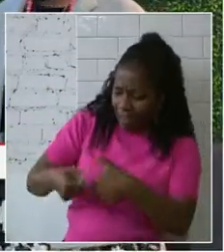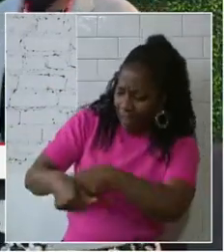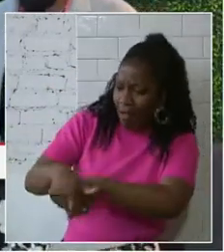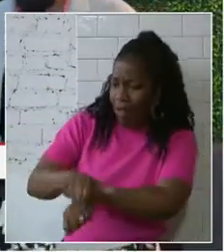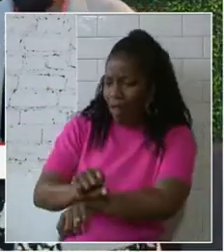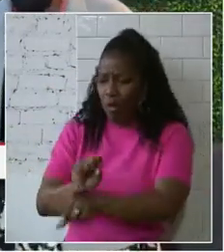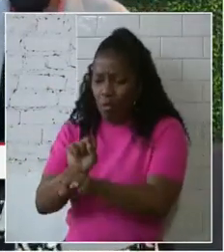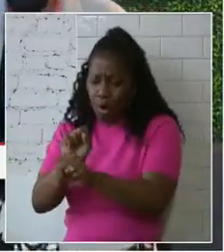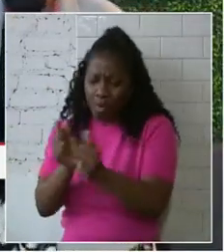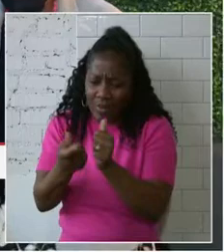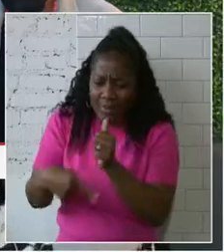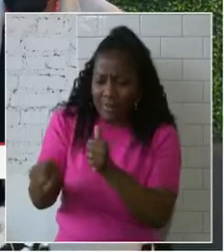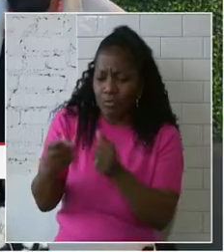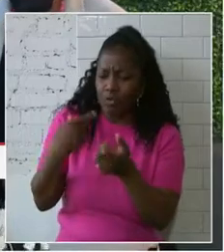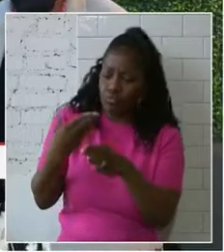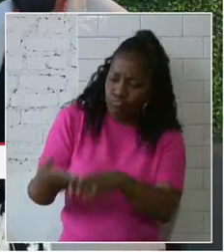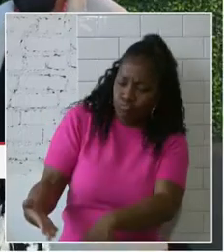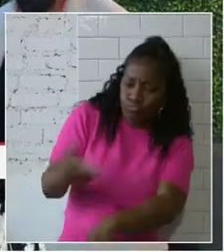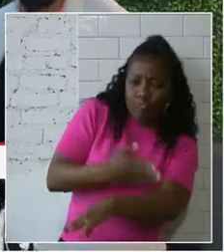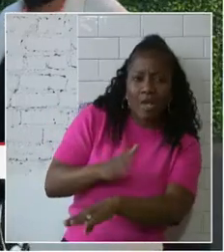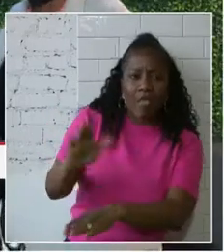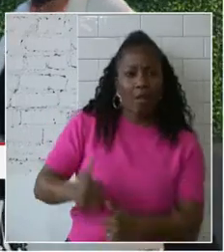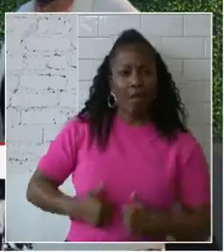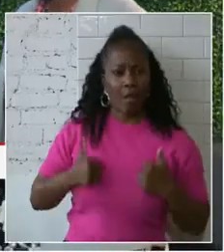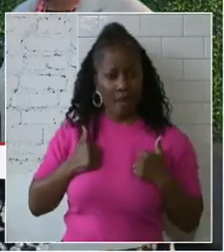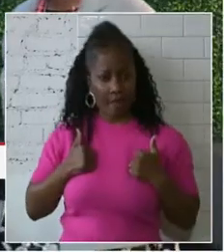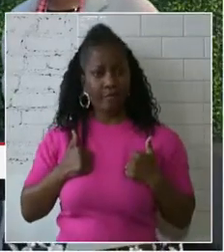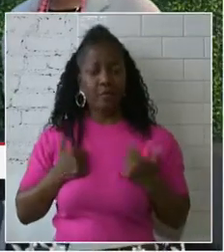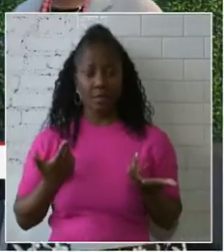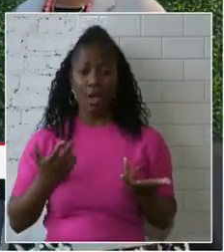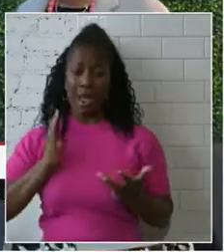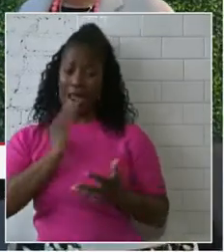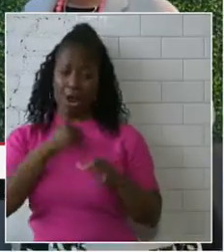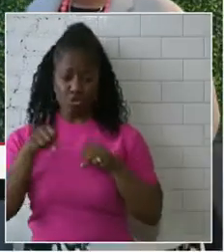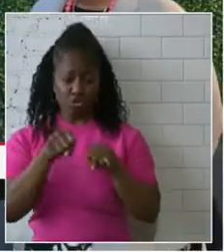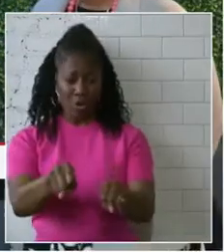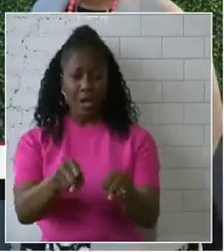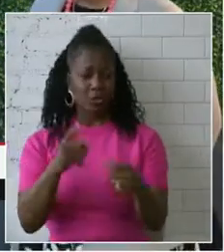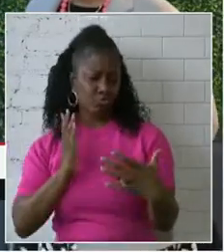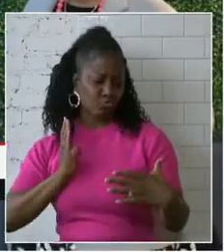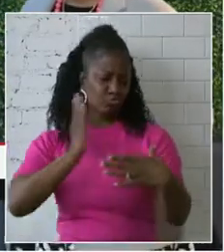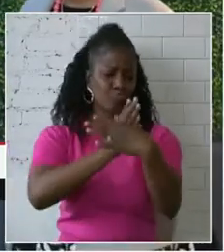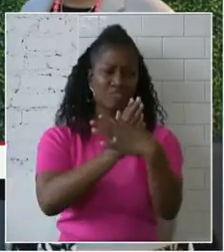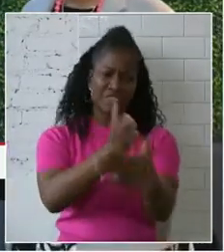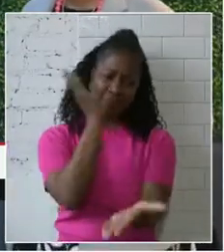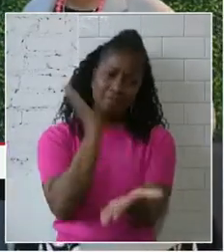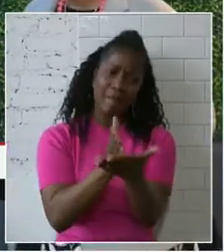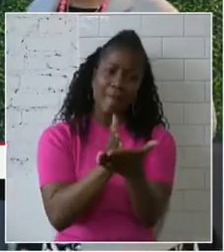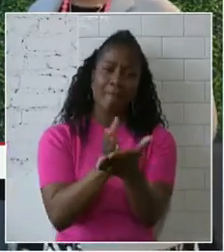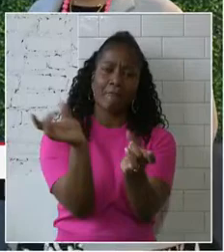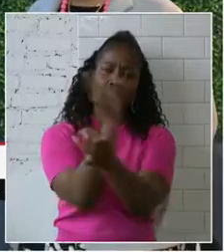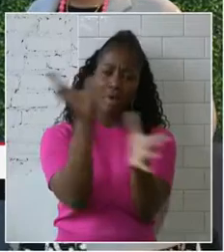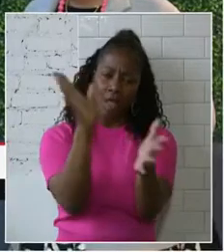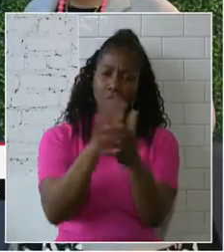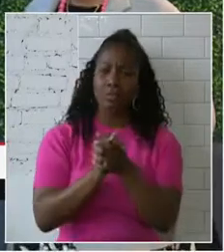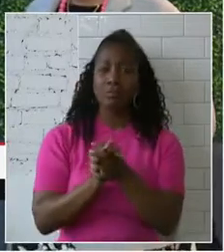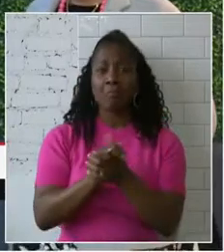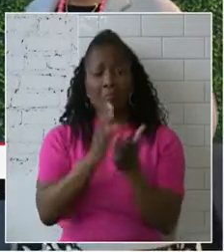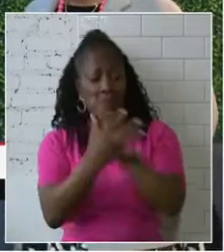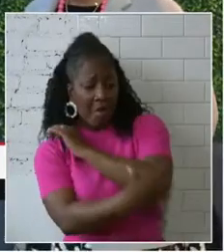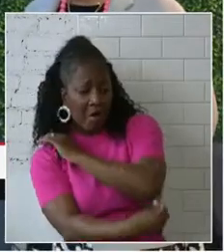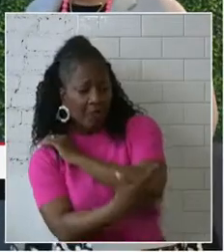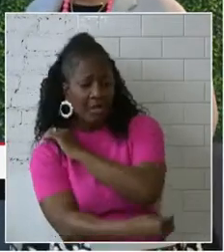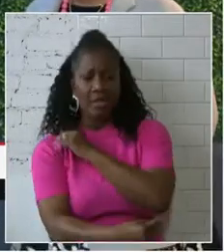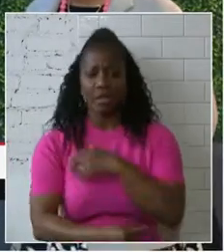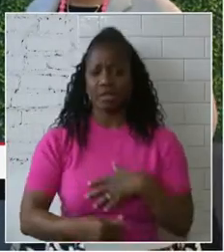The primary goal of this interagency strategy is to disrupt the cycle of violence, poverty, and incarceration by